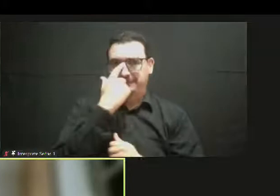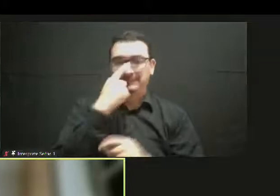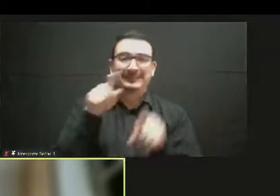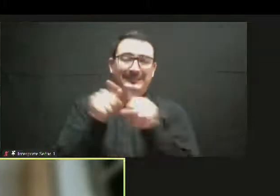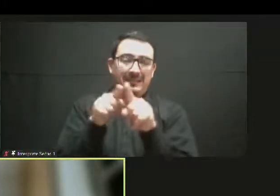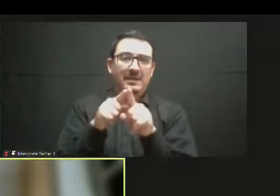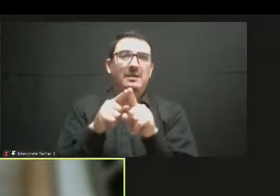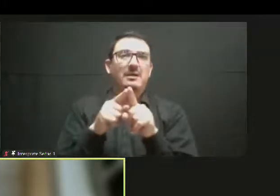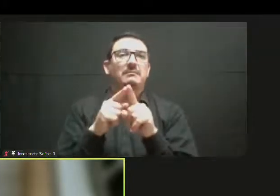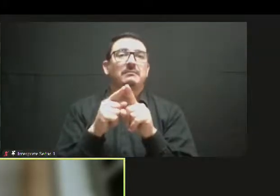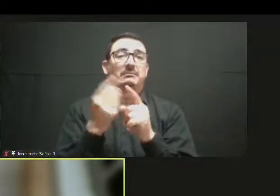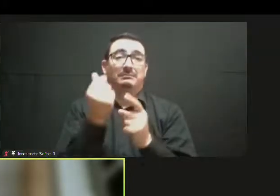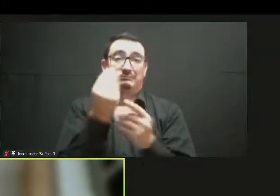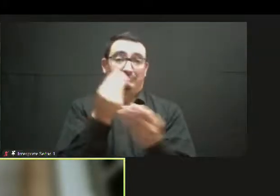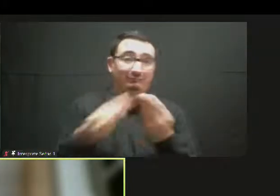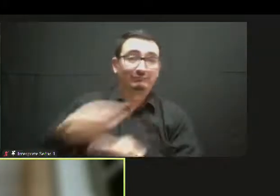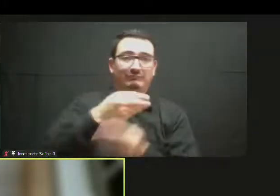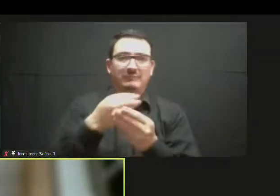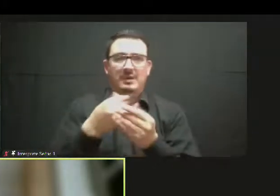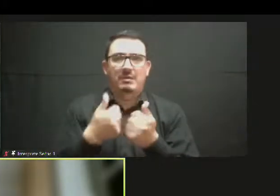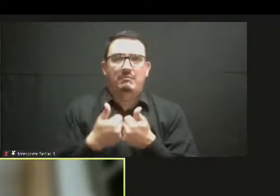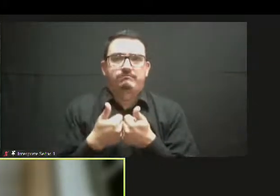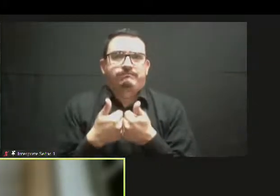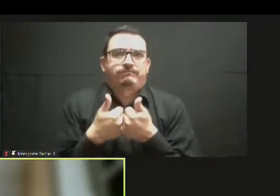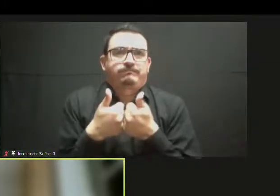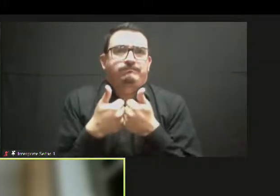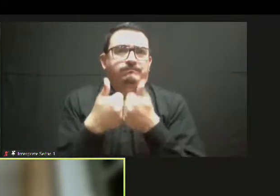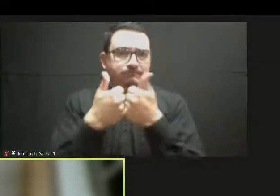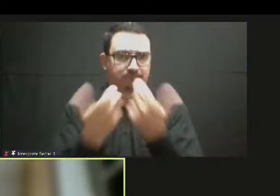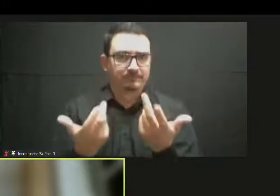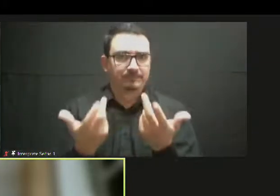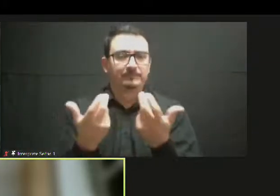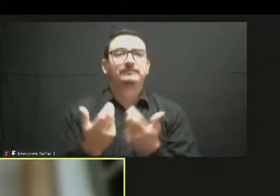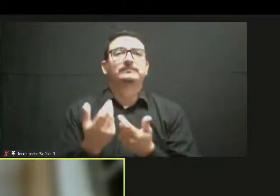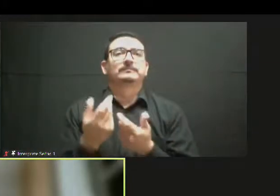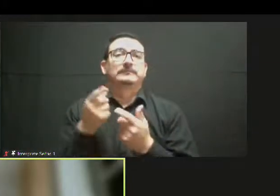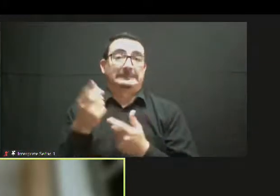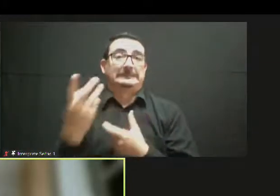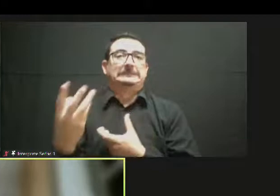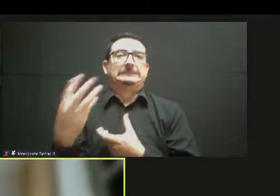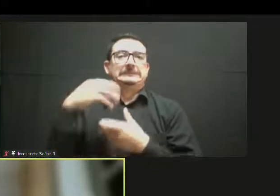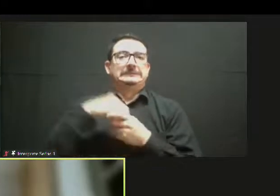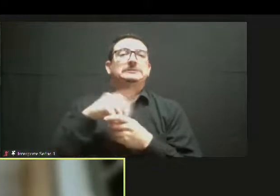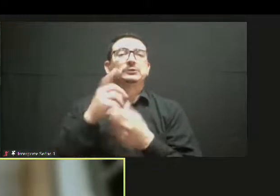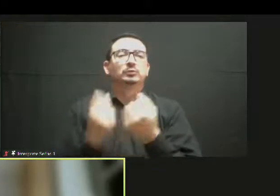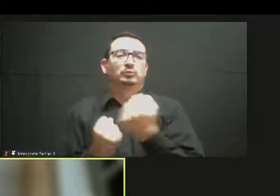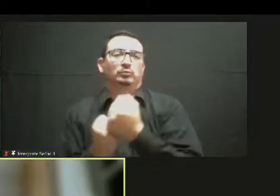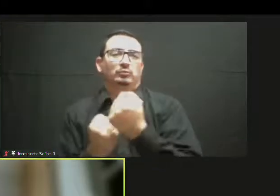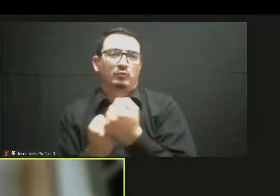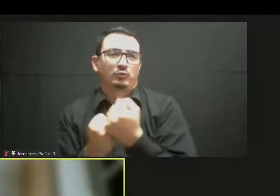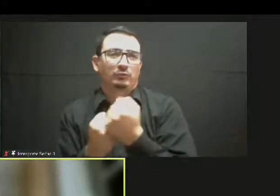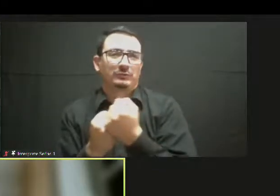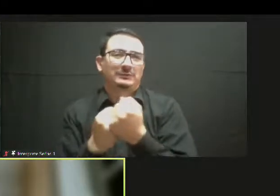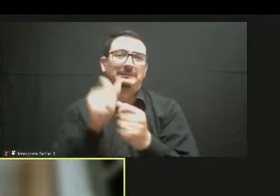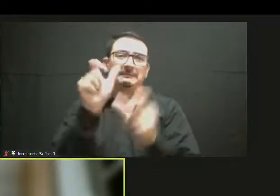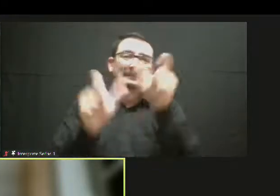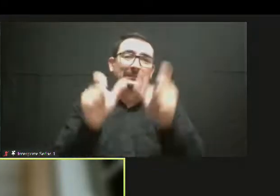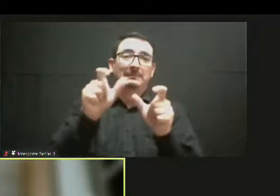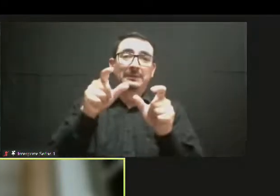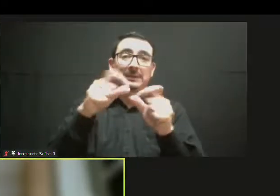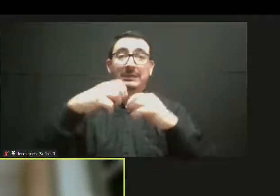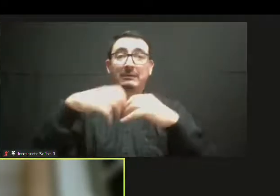It helps startups. So the sort of spillover, the tangible, intangible, direct, indirect, you know, there are just so many